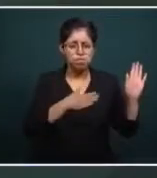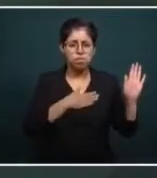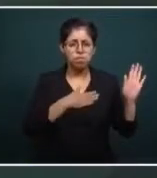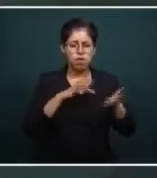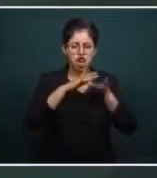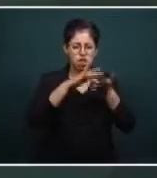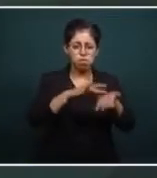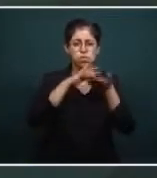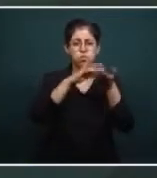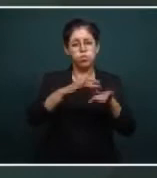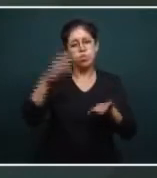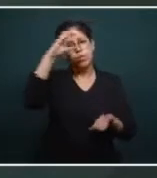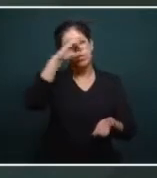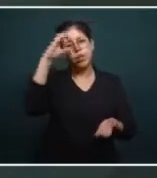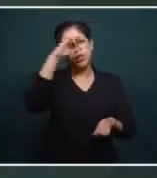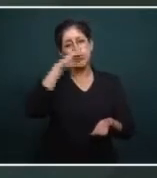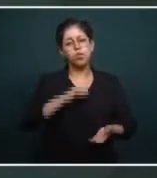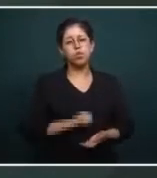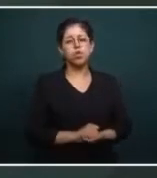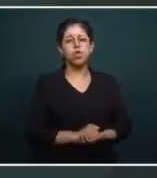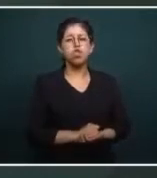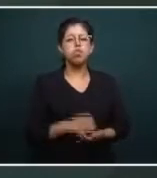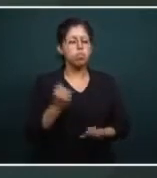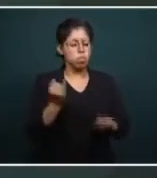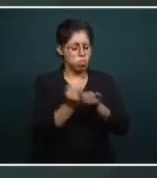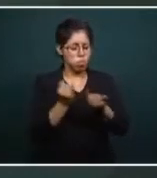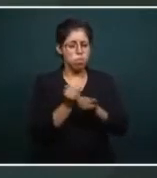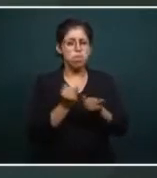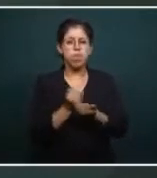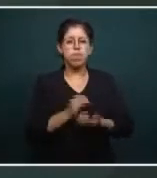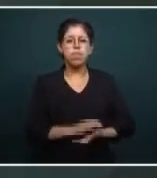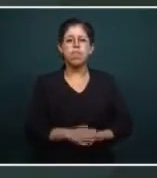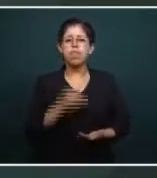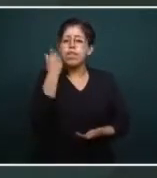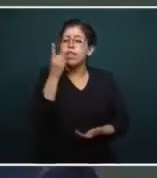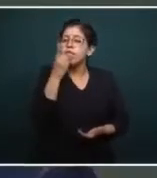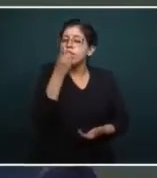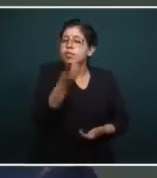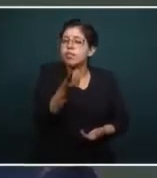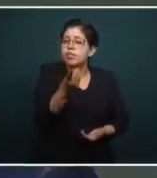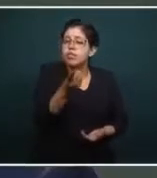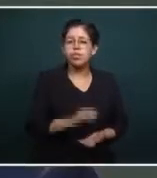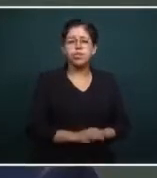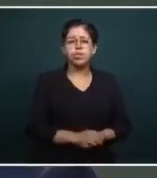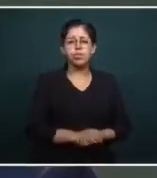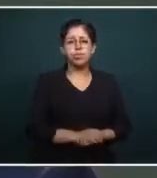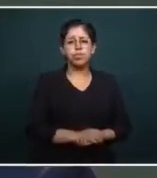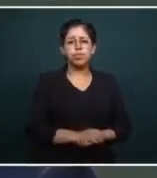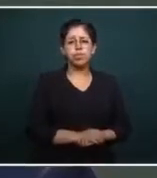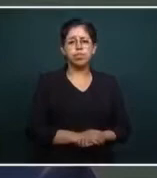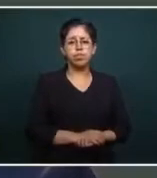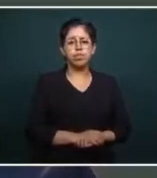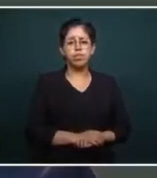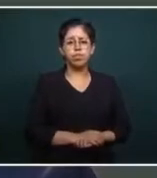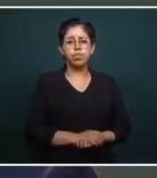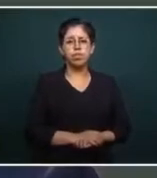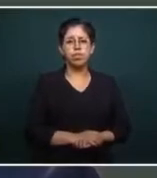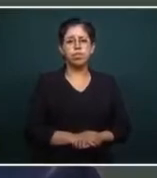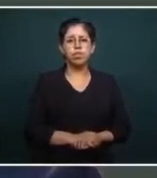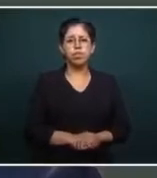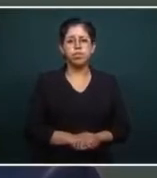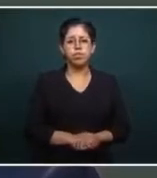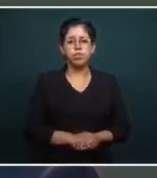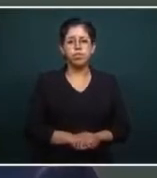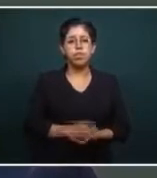cultura. our support to Como culture. también aprovecho Just as I am now para taking the opportunity to say se